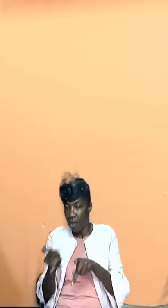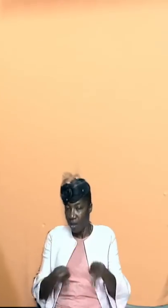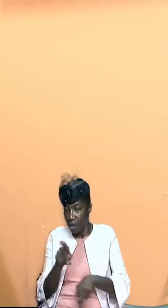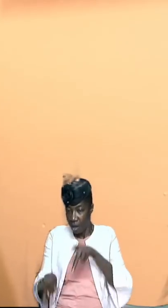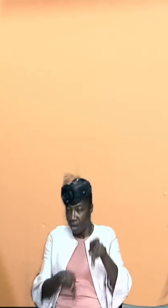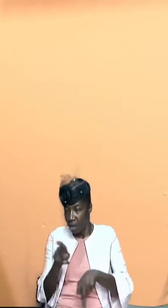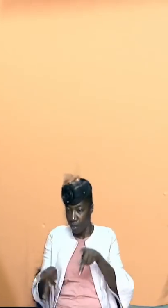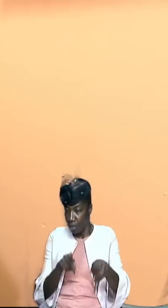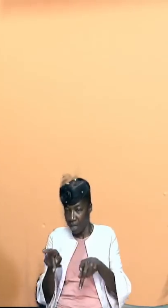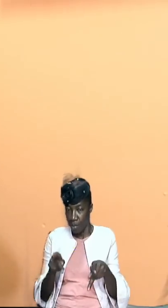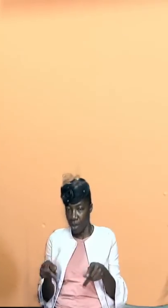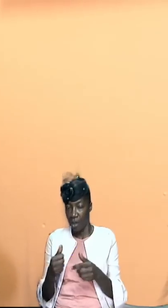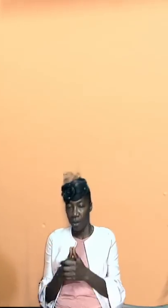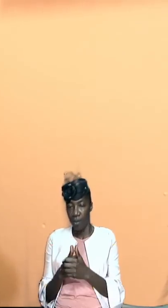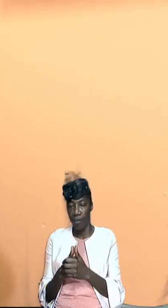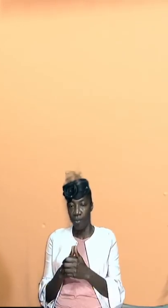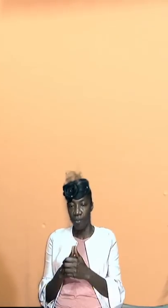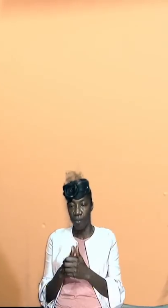the church